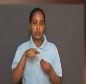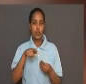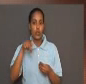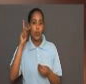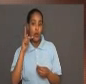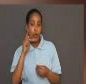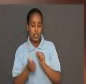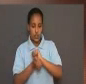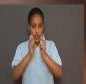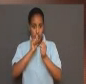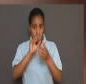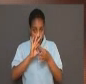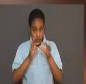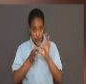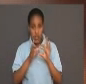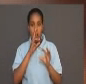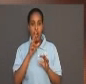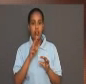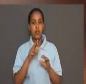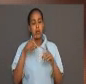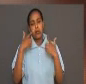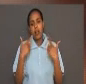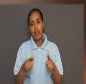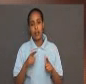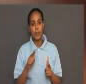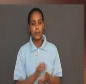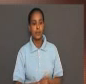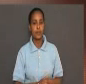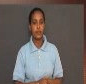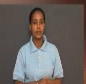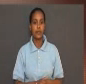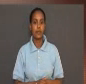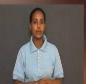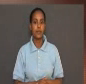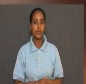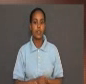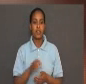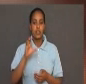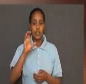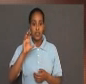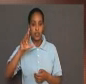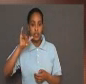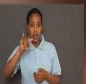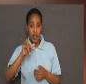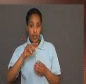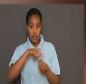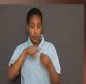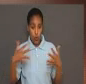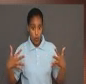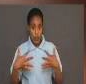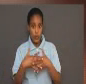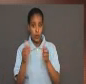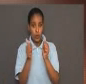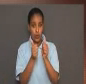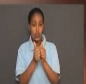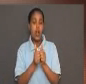polymer chains are like random coils. The crystalline regions combine with